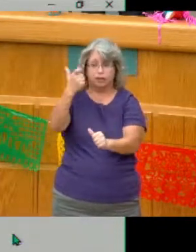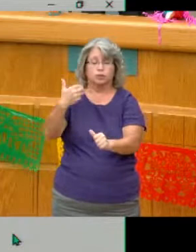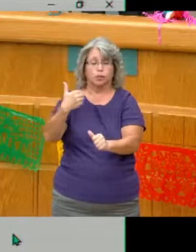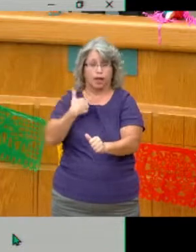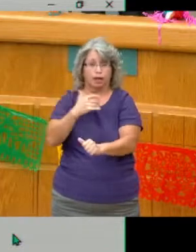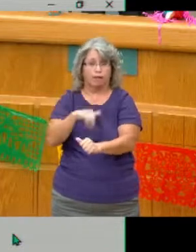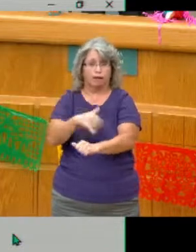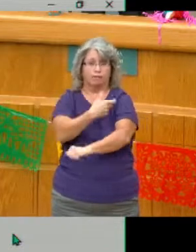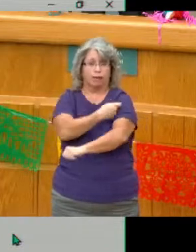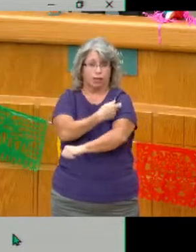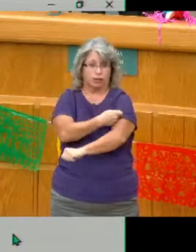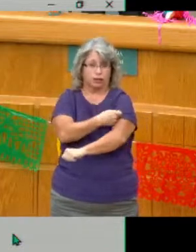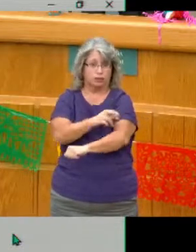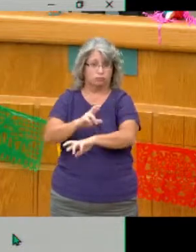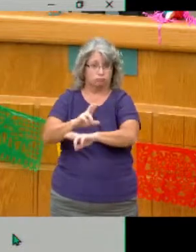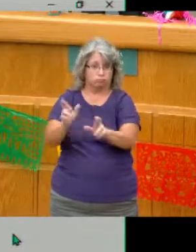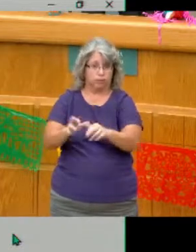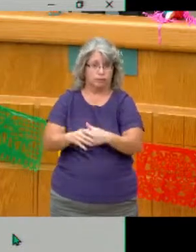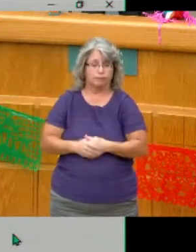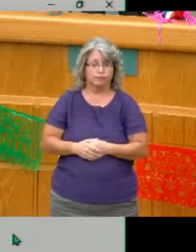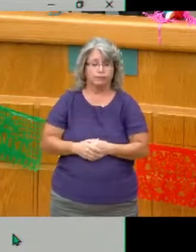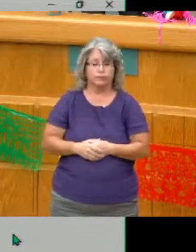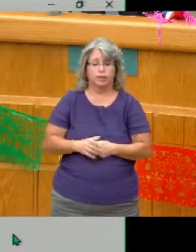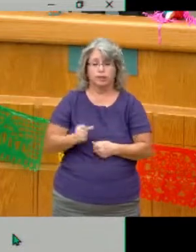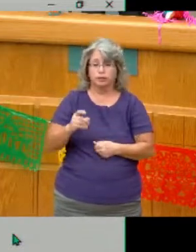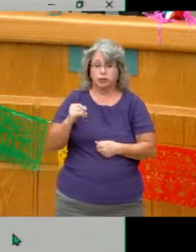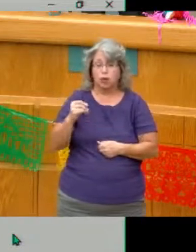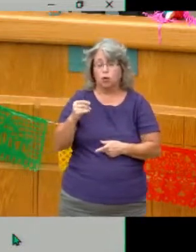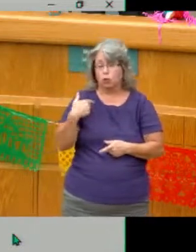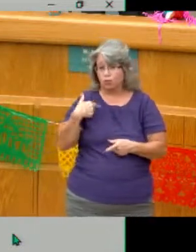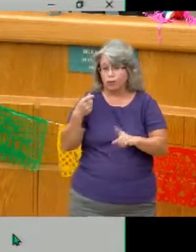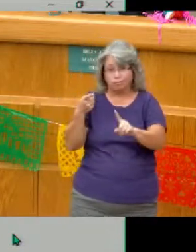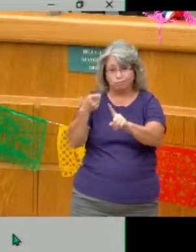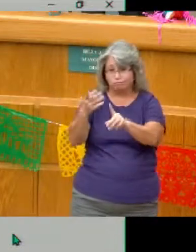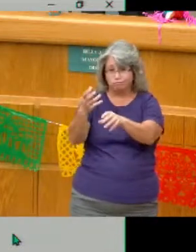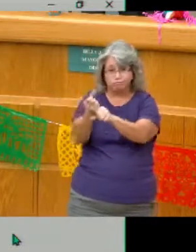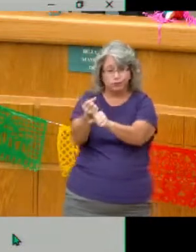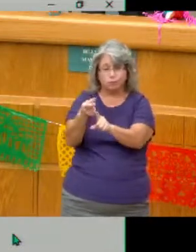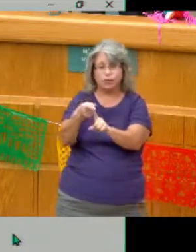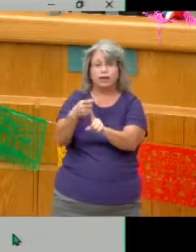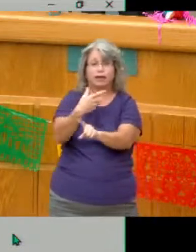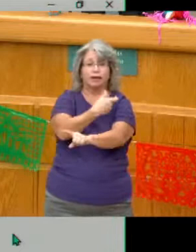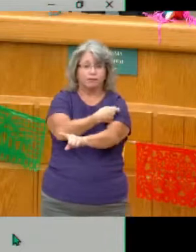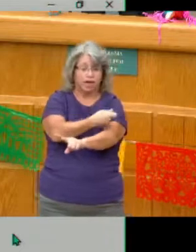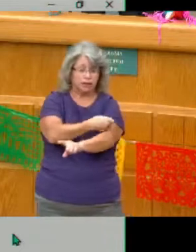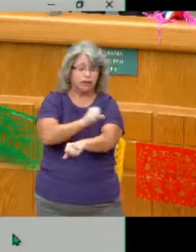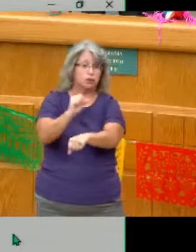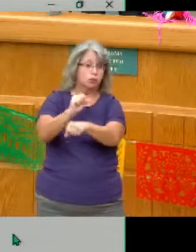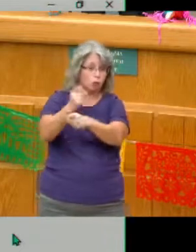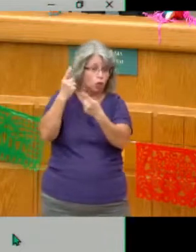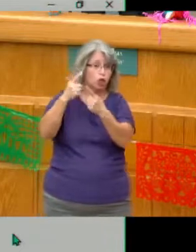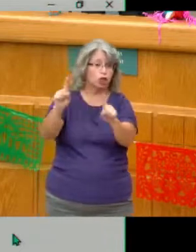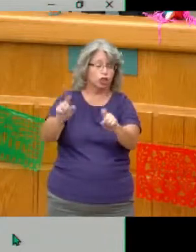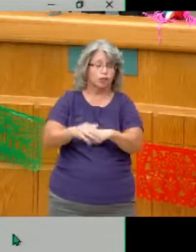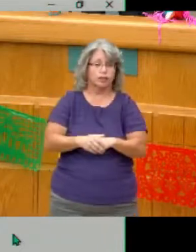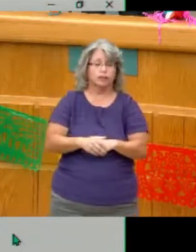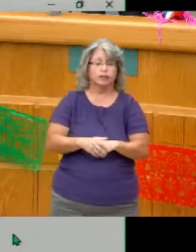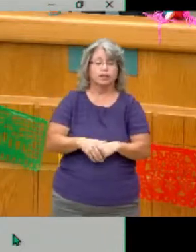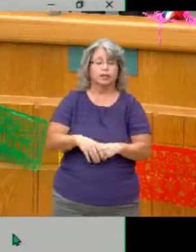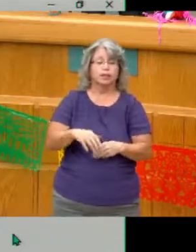there. So in summary, the vaccines work. 2, new cases, hospitalizations,